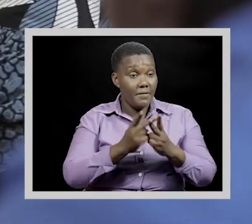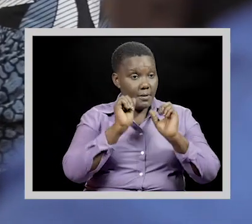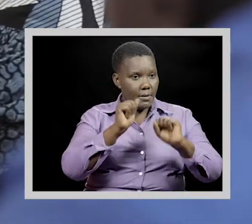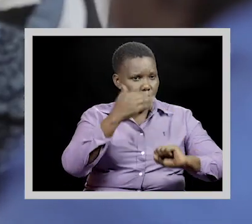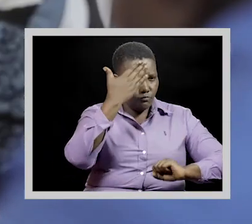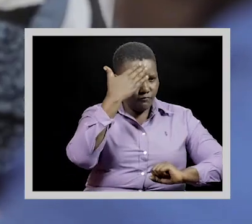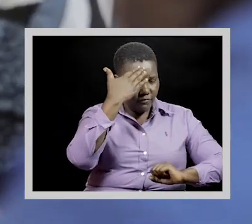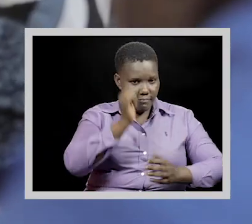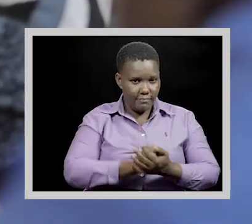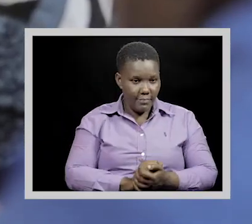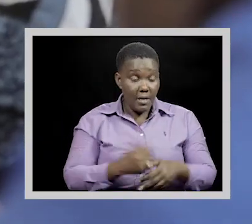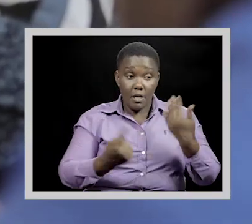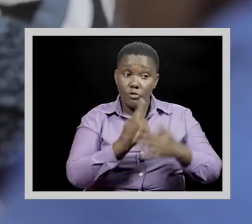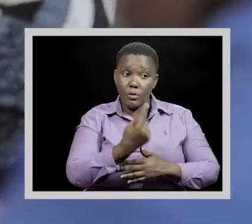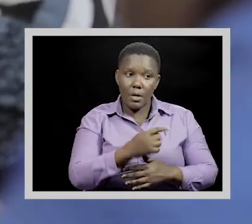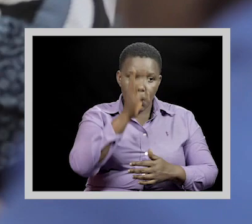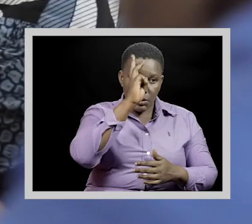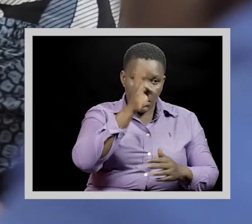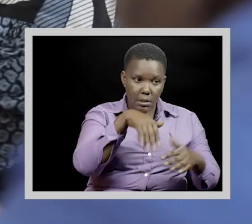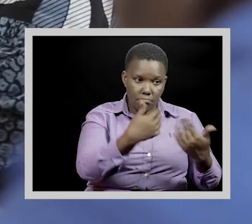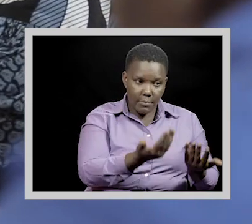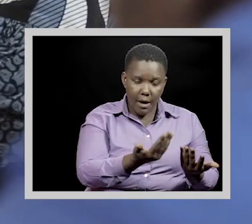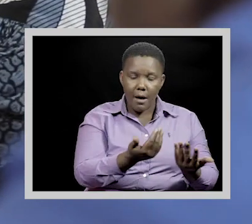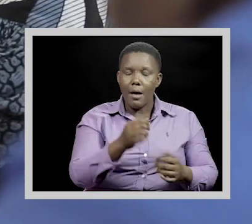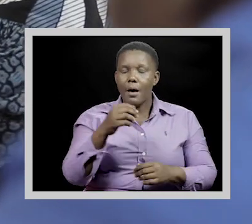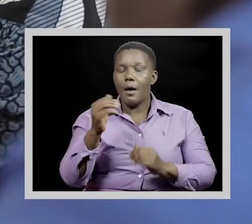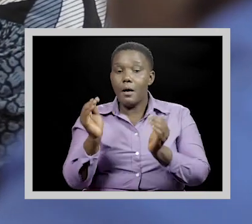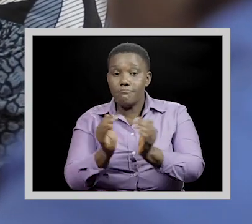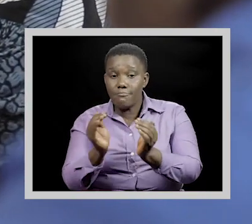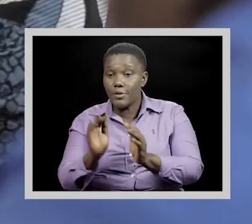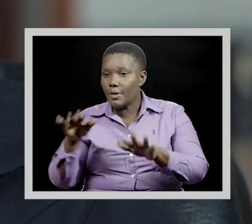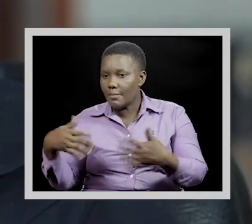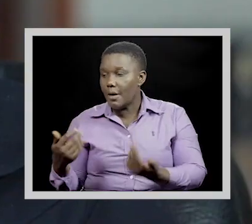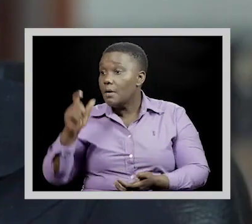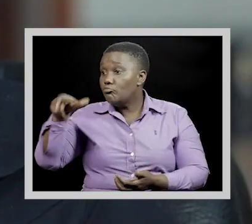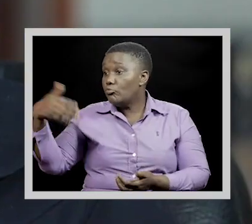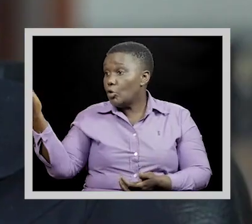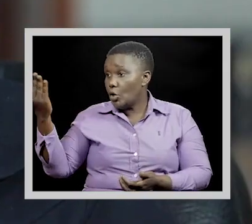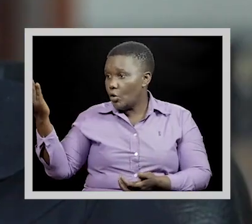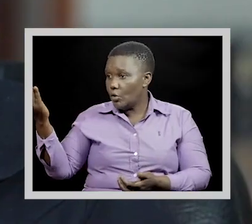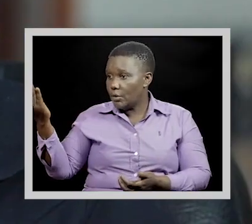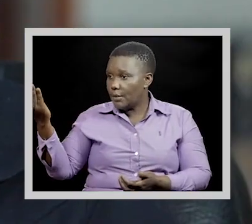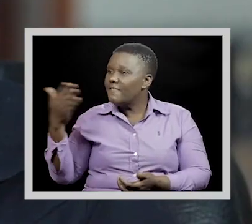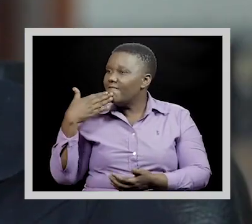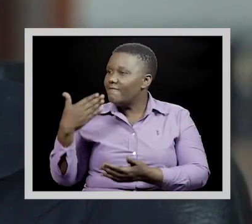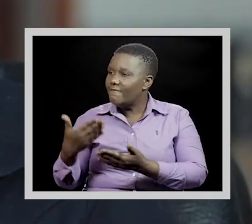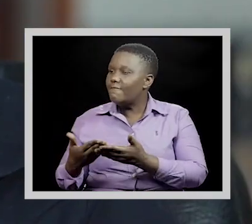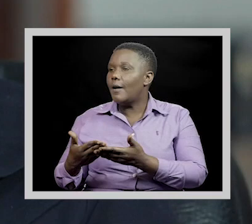note. With exception of parents, guardians or carers, other persons such